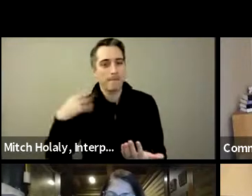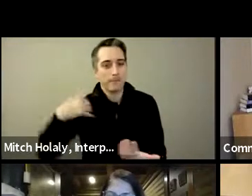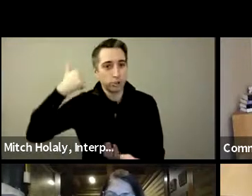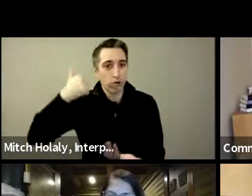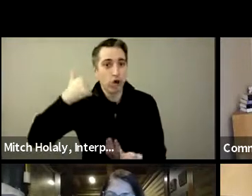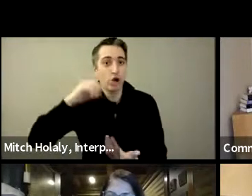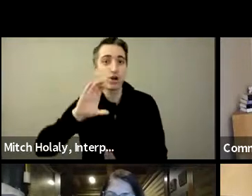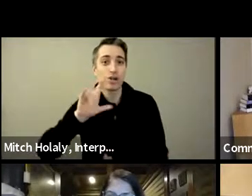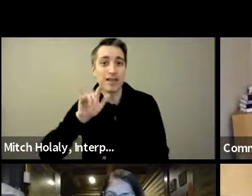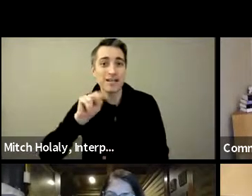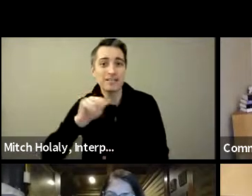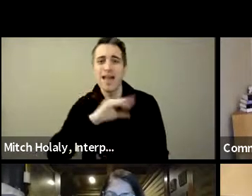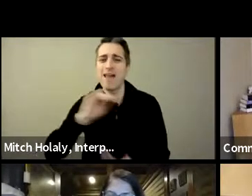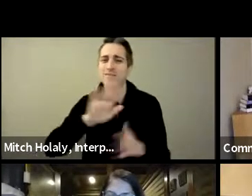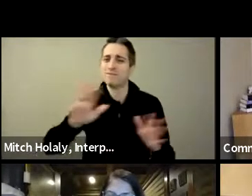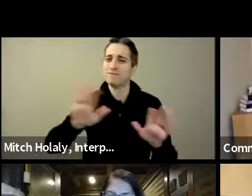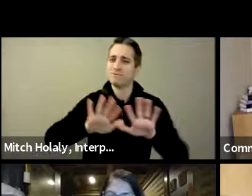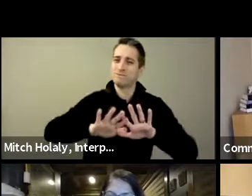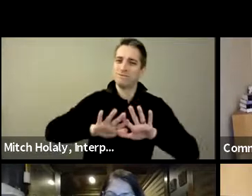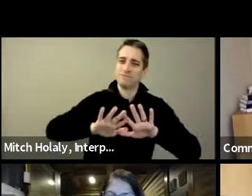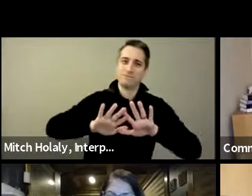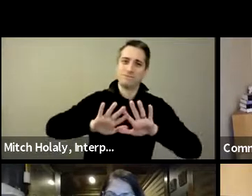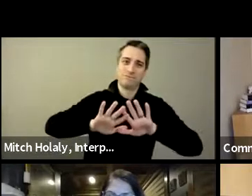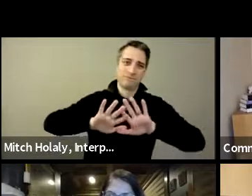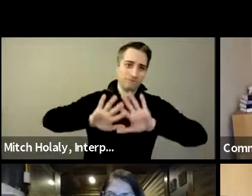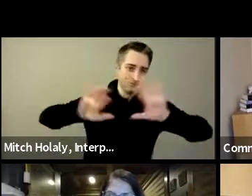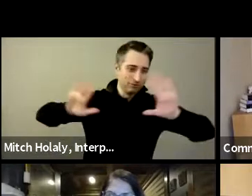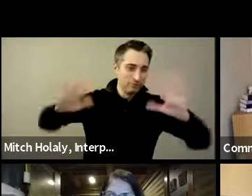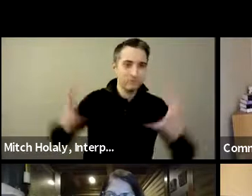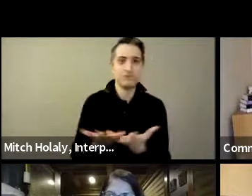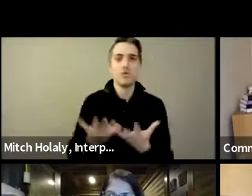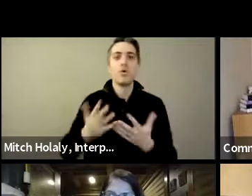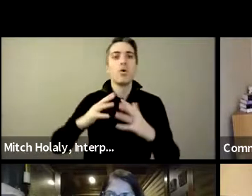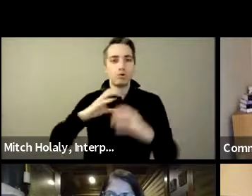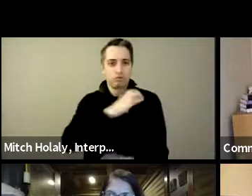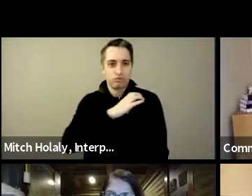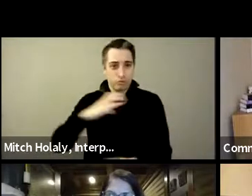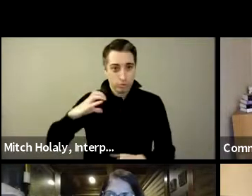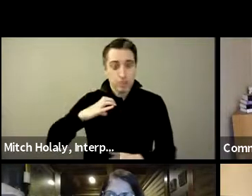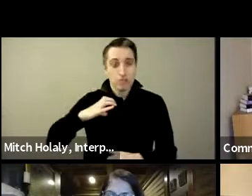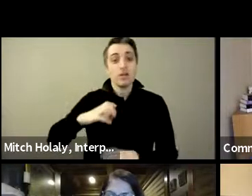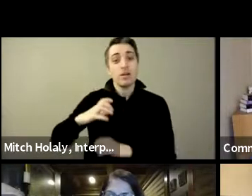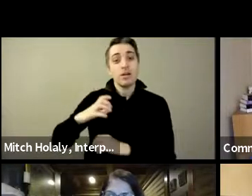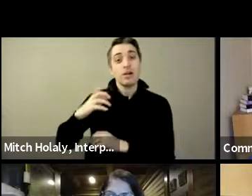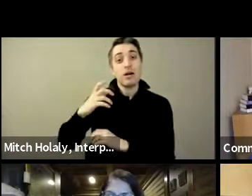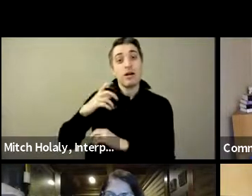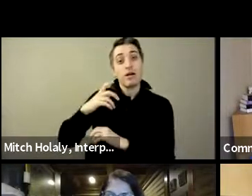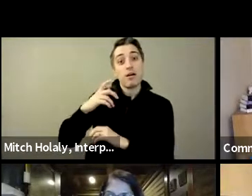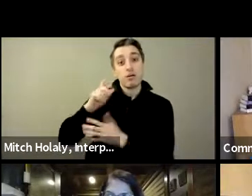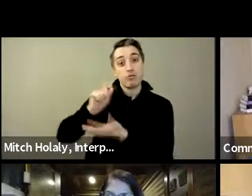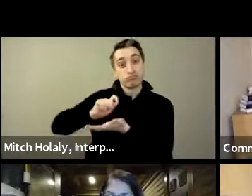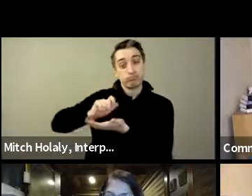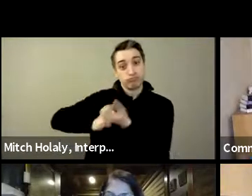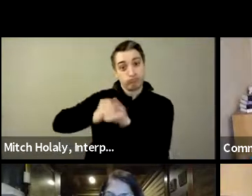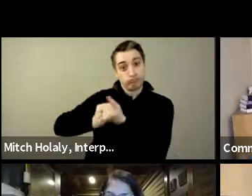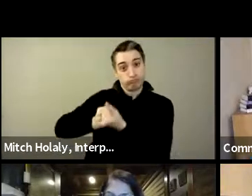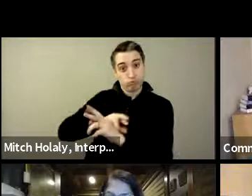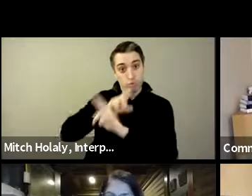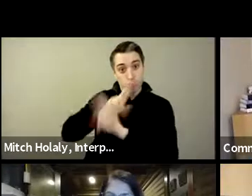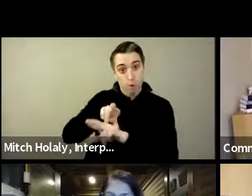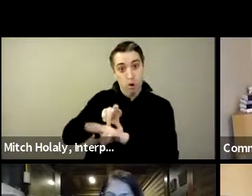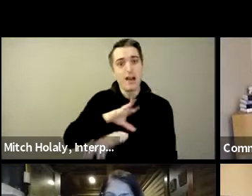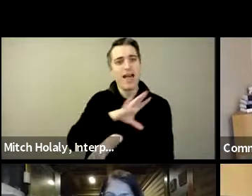entire commission for putting out such an important report and for the support provided during the initial transition of the report into the